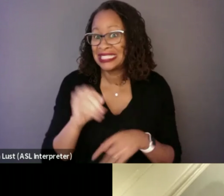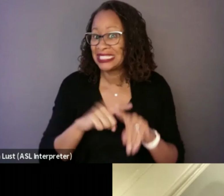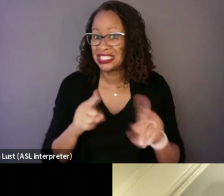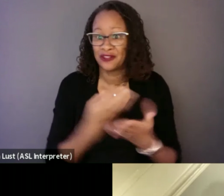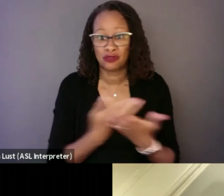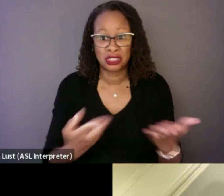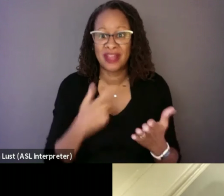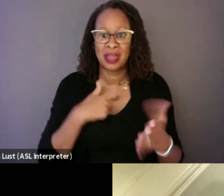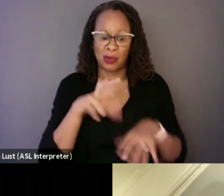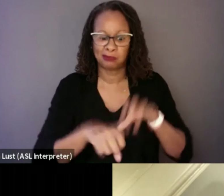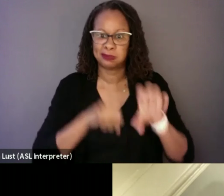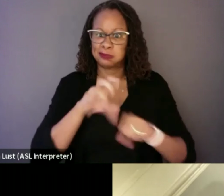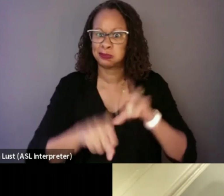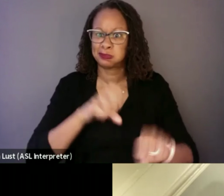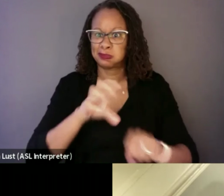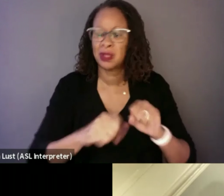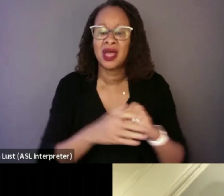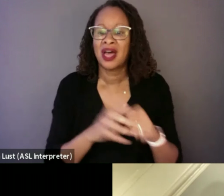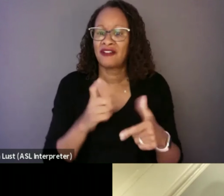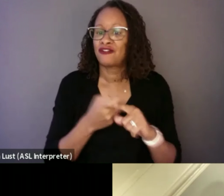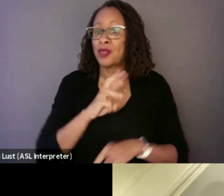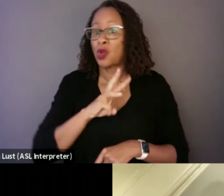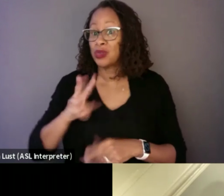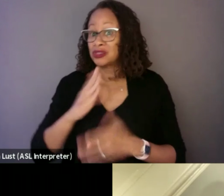from the Western part of the world.